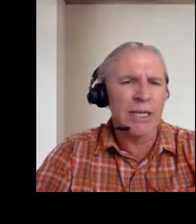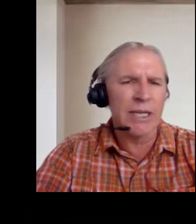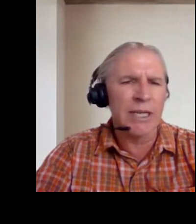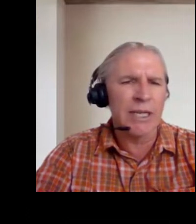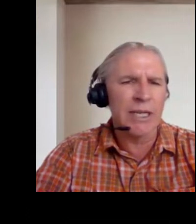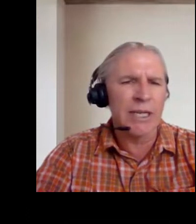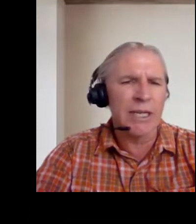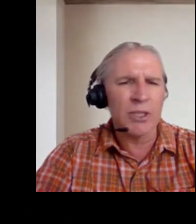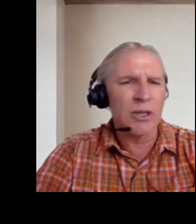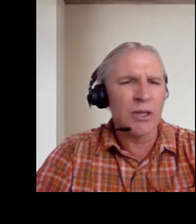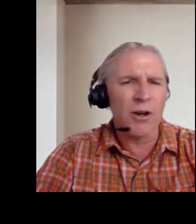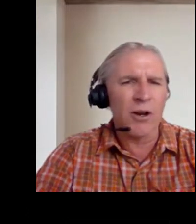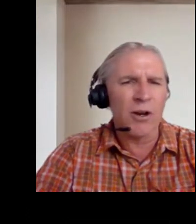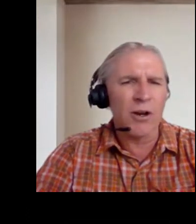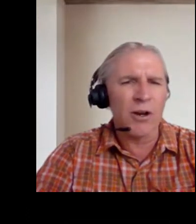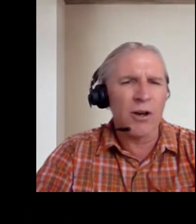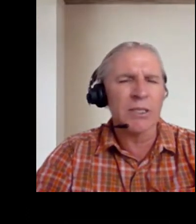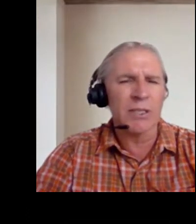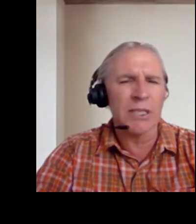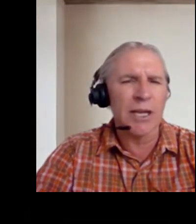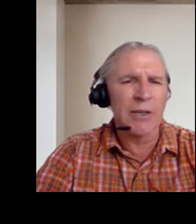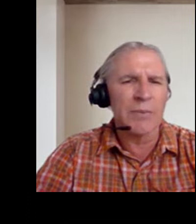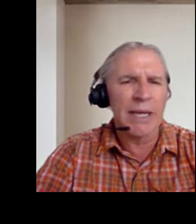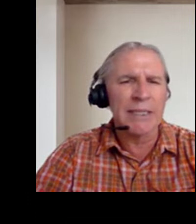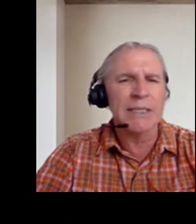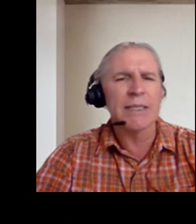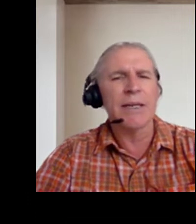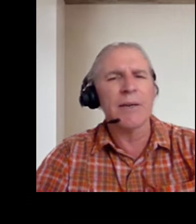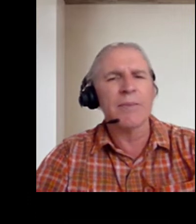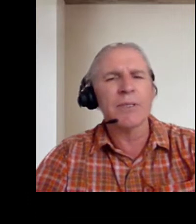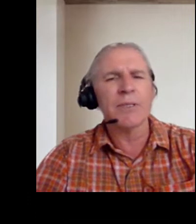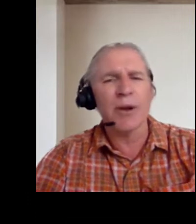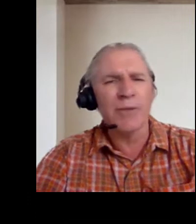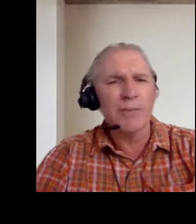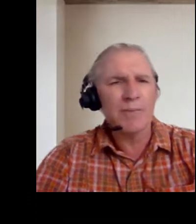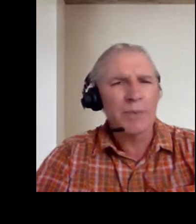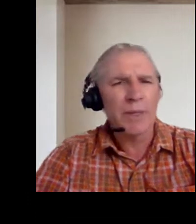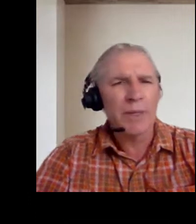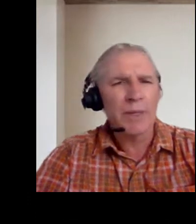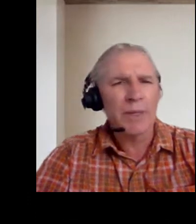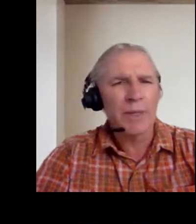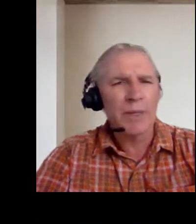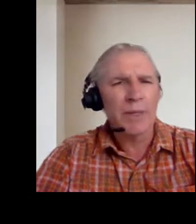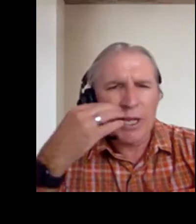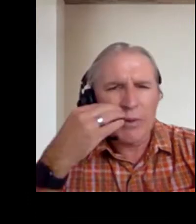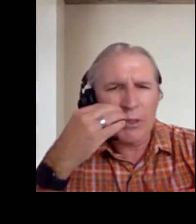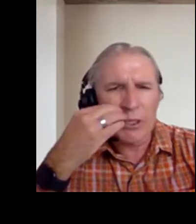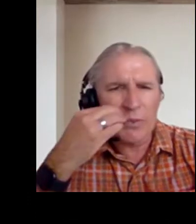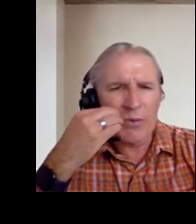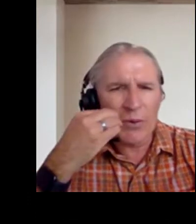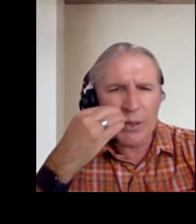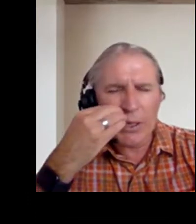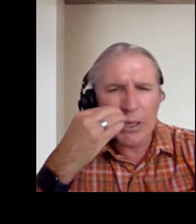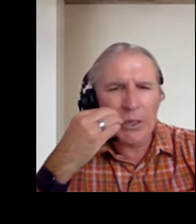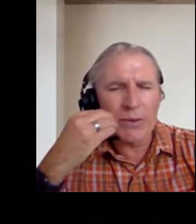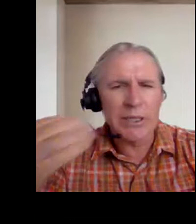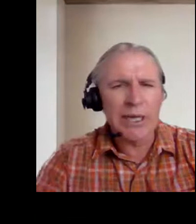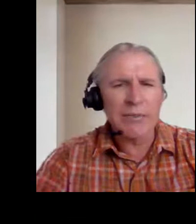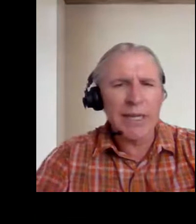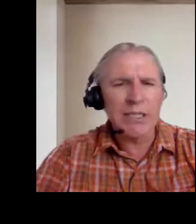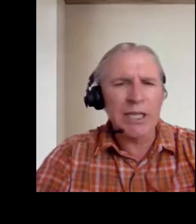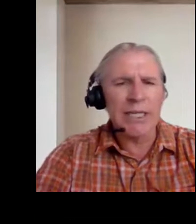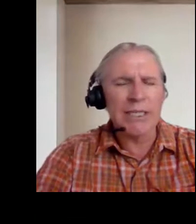3, justifying your time. You're just off at that time, as long as it's unpaid time off. The thing I want to, before